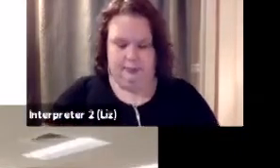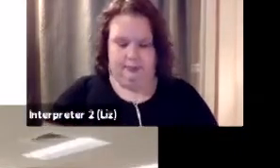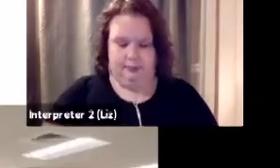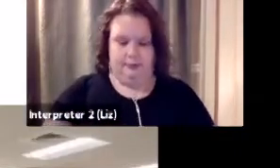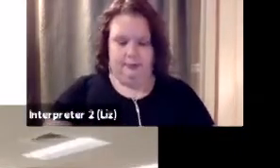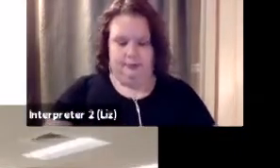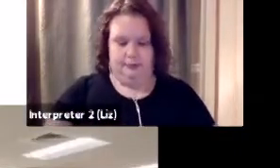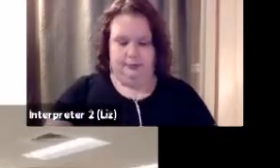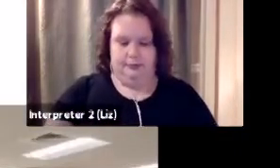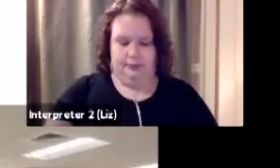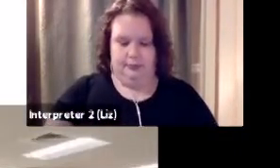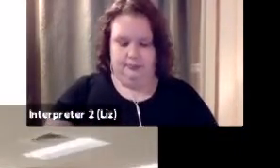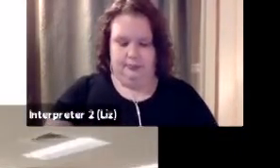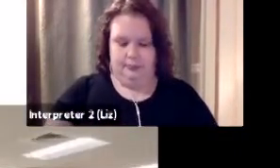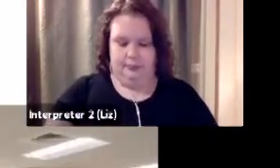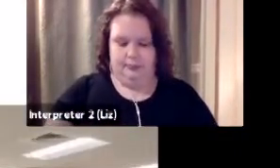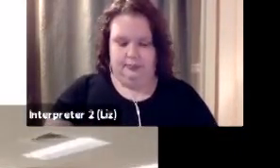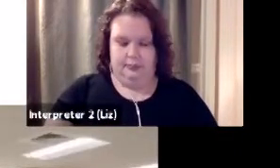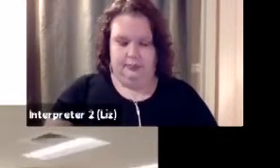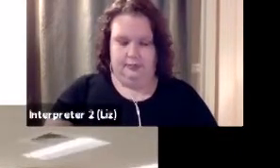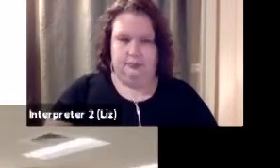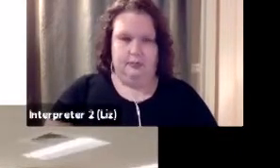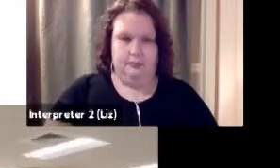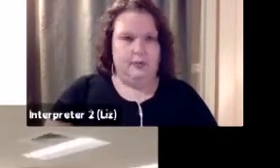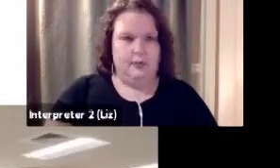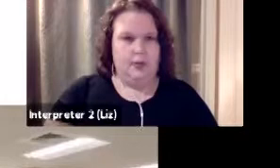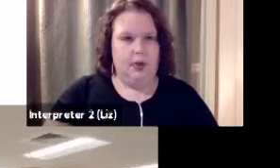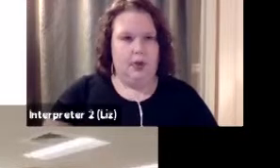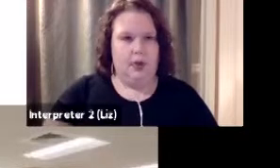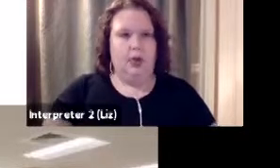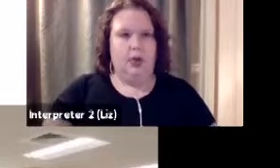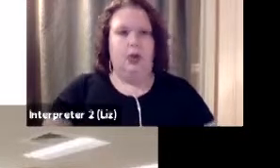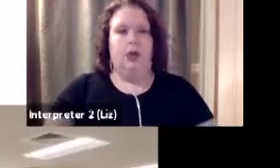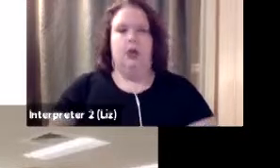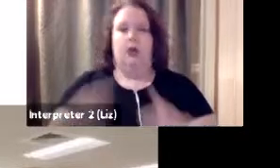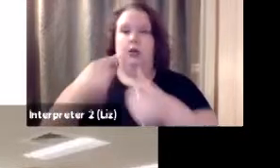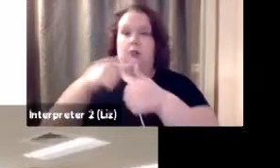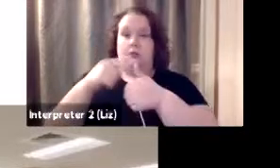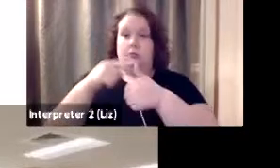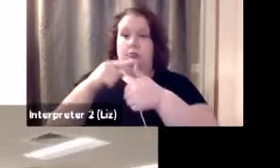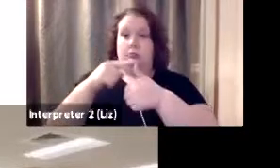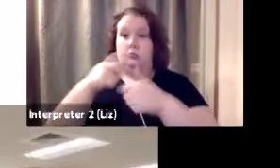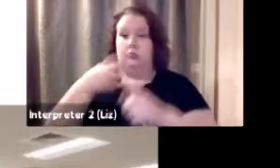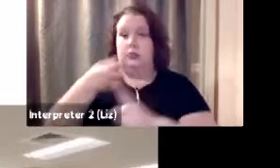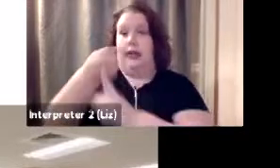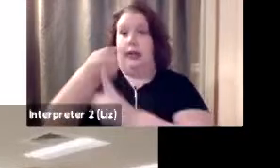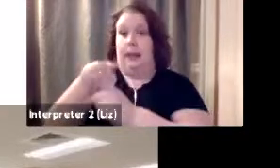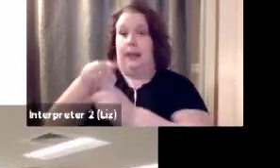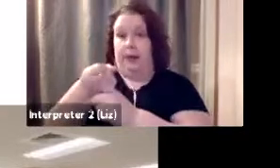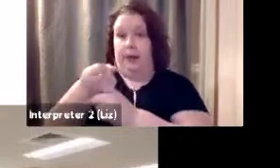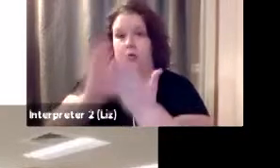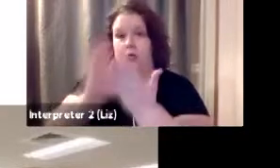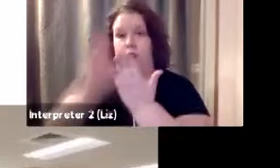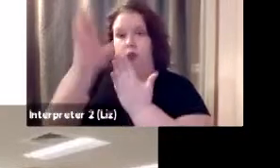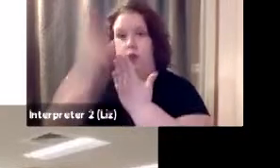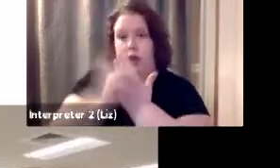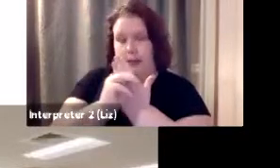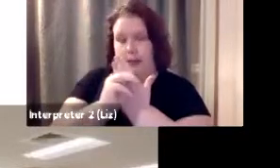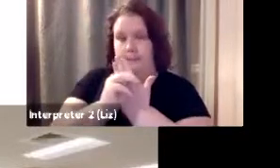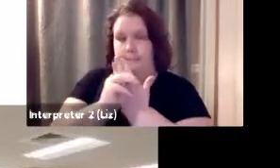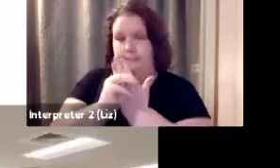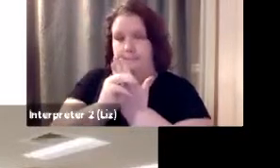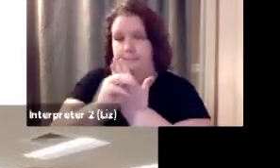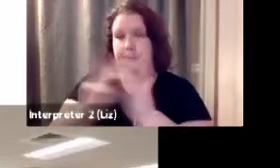So lens one is, is always the impact to curriculum. I mean, absolutely. The goal for Waco ISD is lifelong